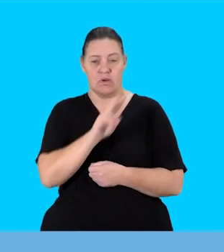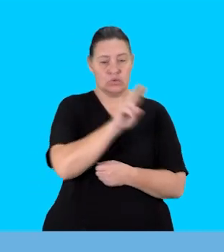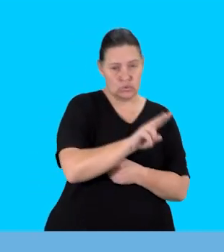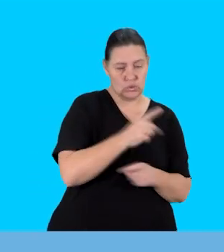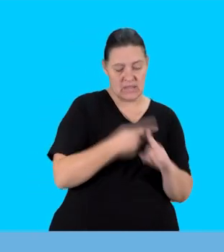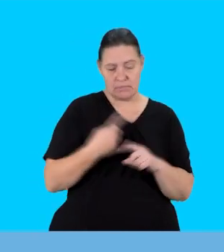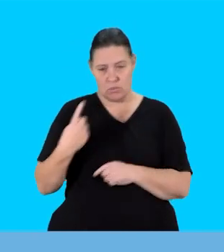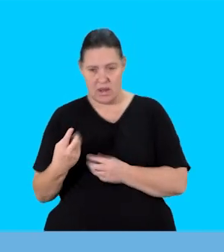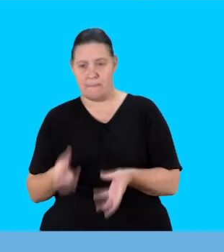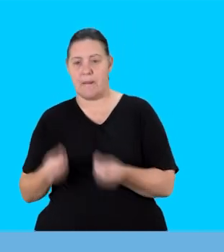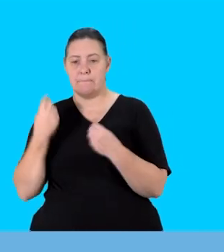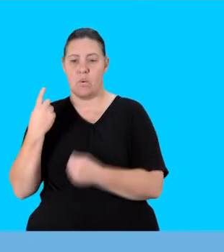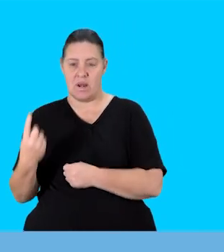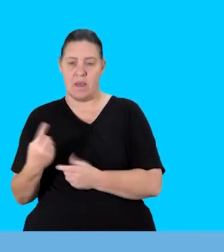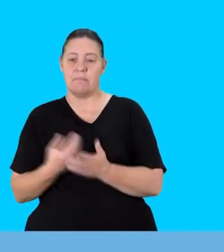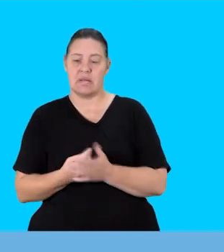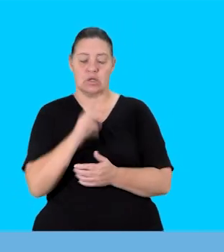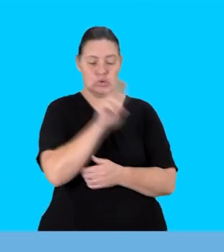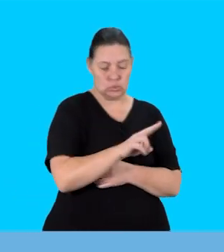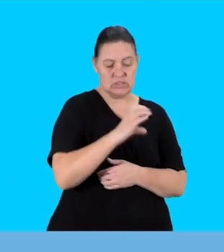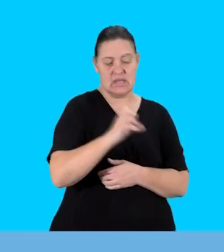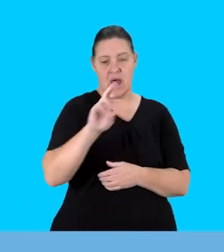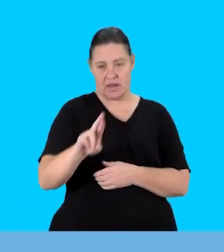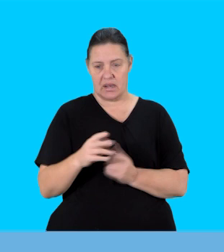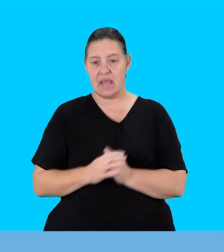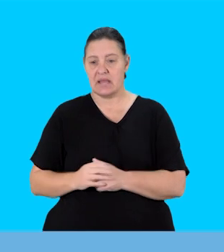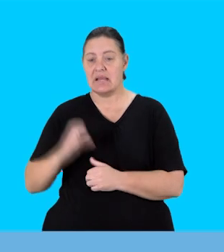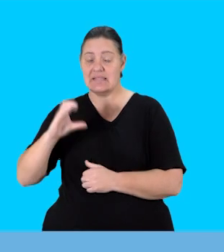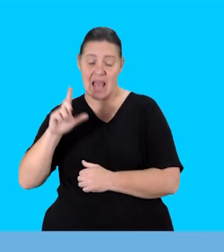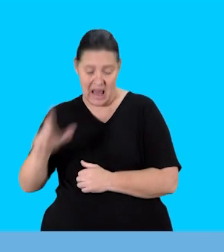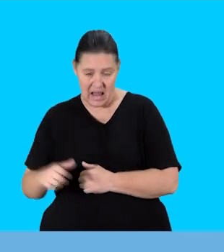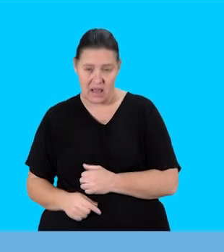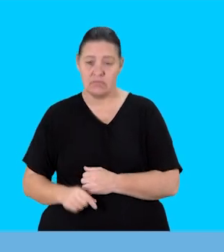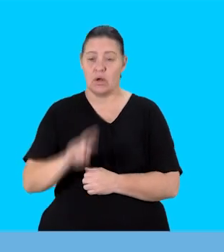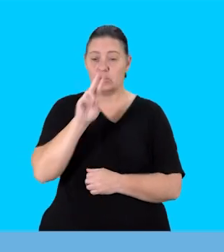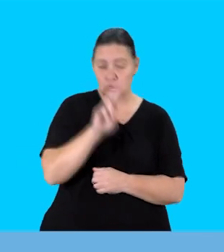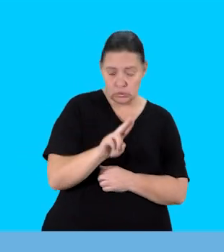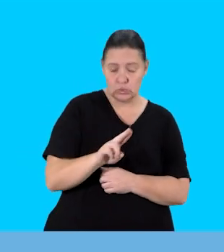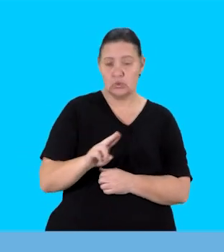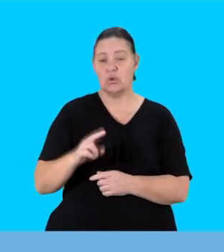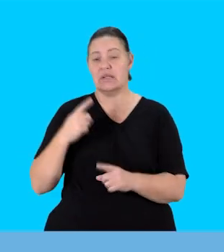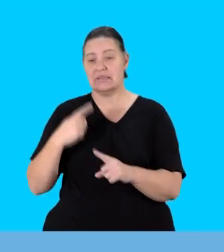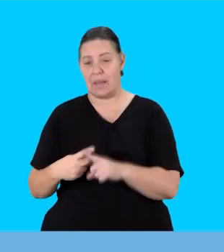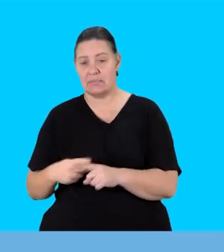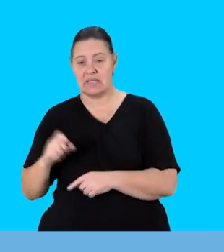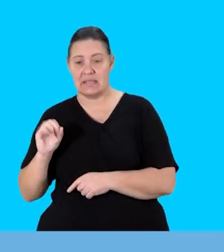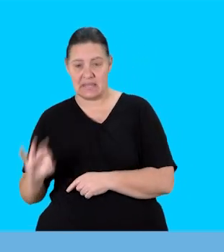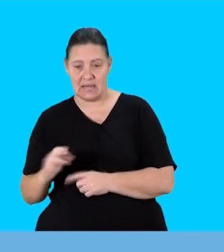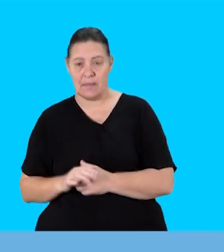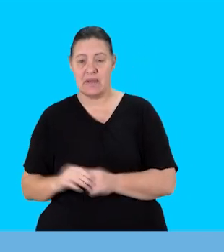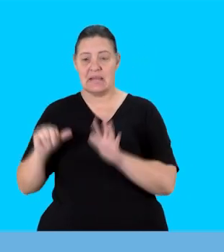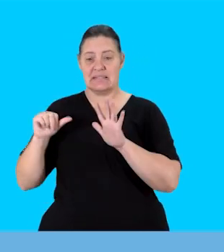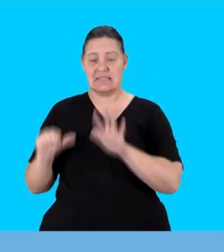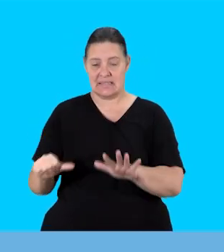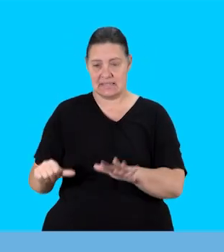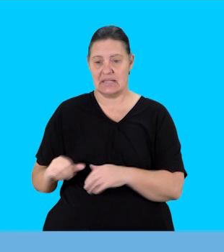with the 1, and then we get the 2. That means we have 2Cr. Then for the Cl, we multiply the 2 with the 3. So that means you're going to